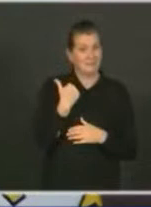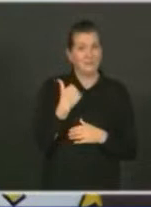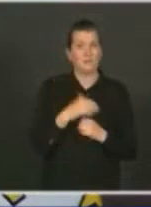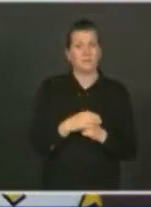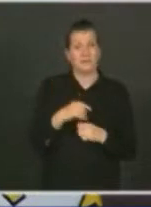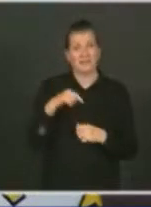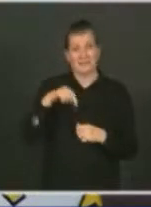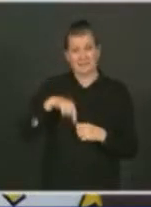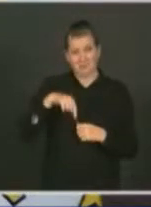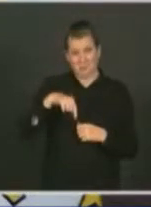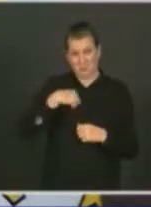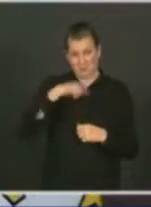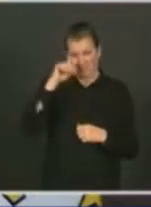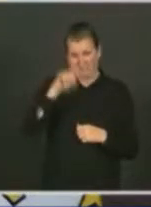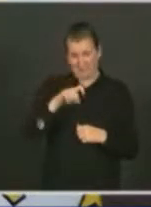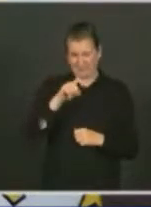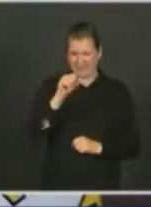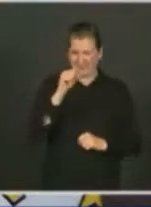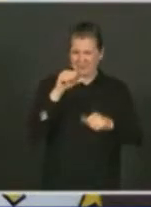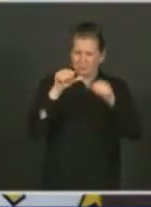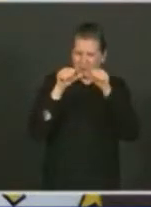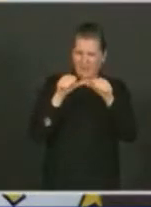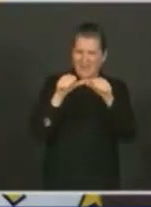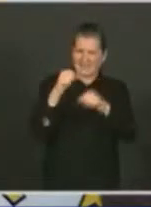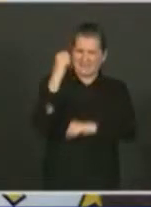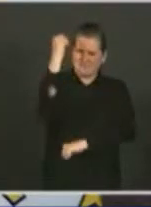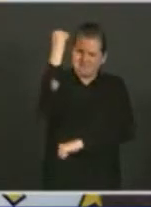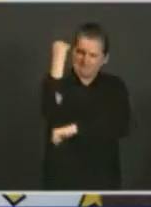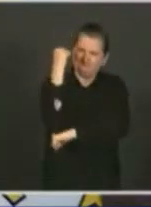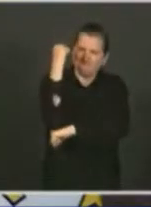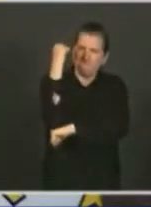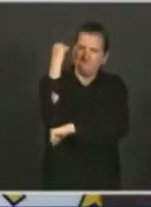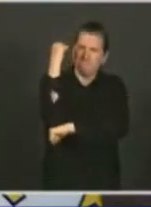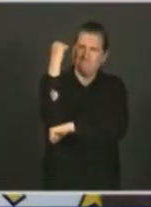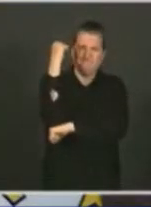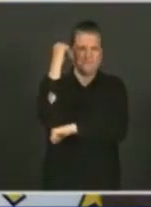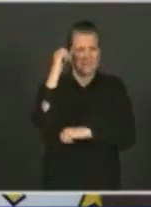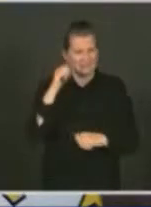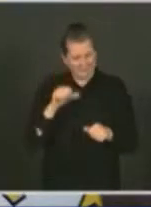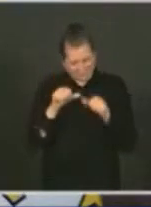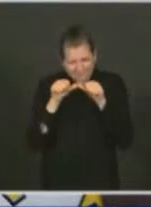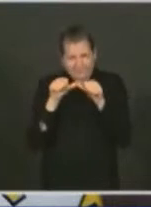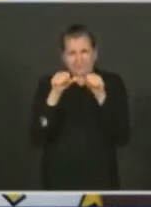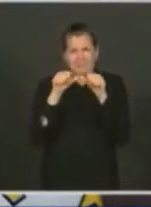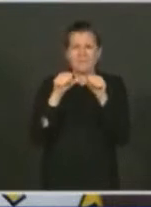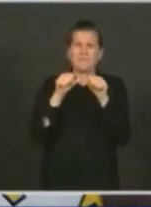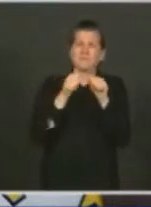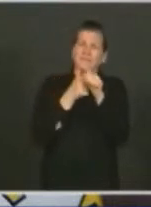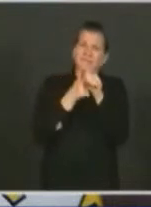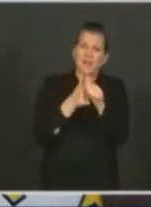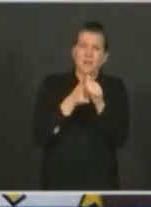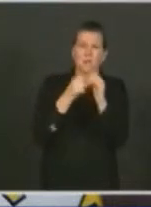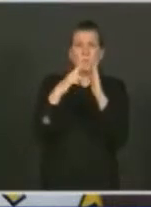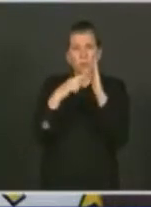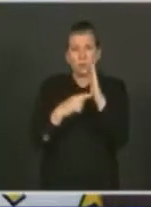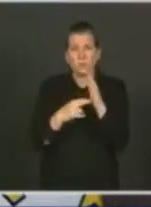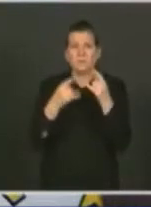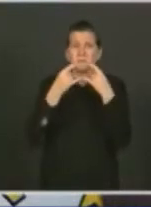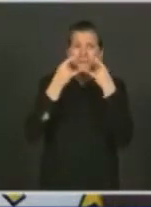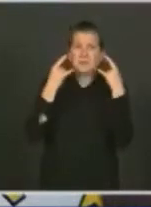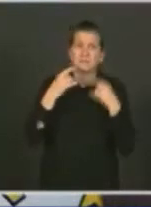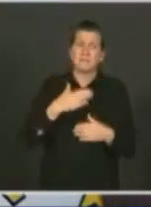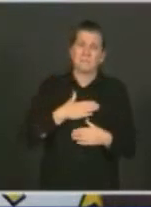our power to protect ourselves and others and to halt the spread of the virus. My message for you today is that these are not